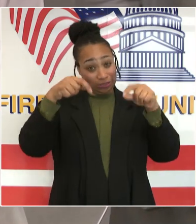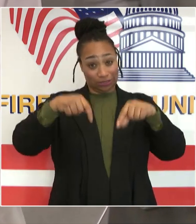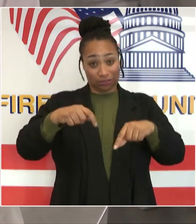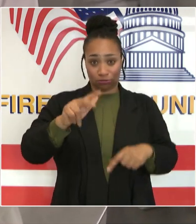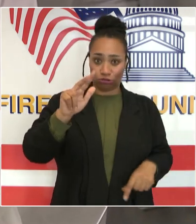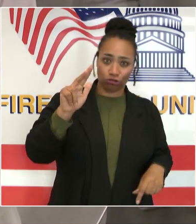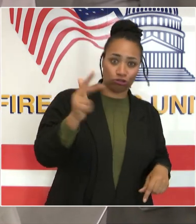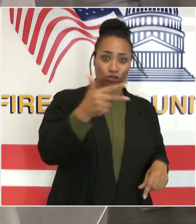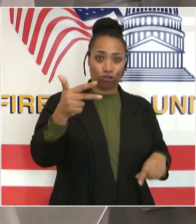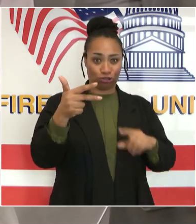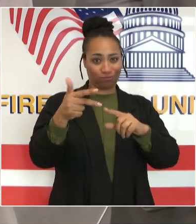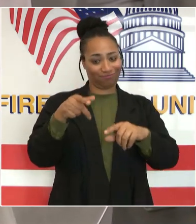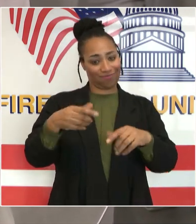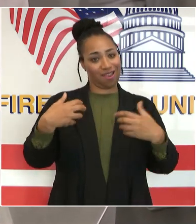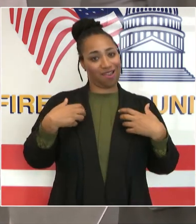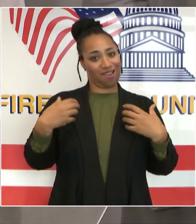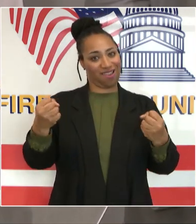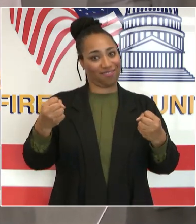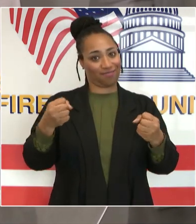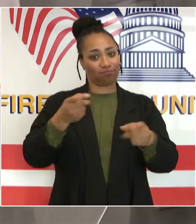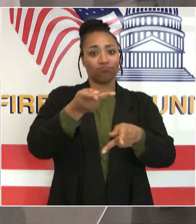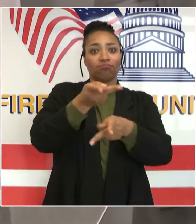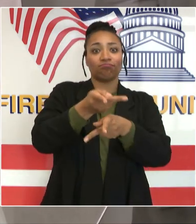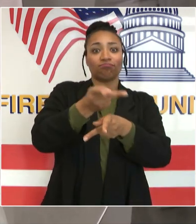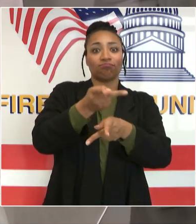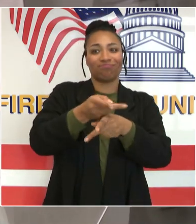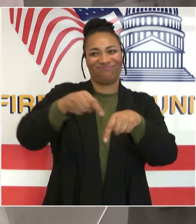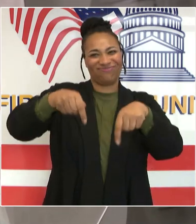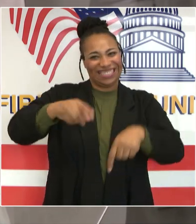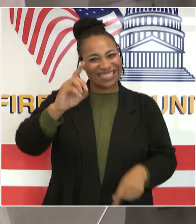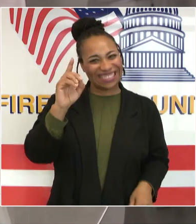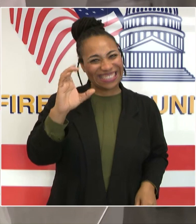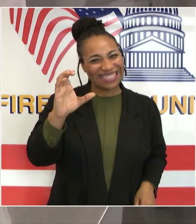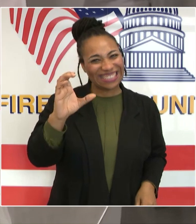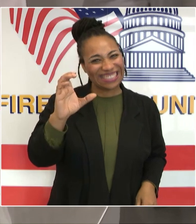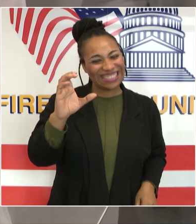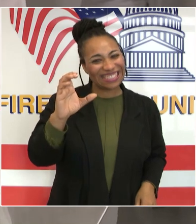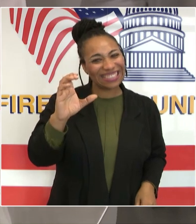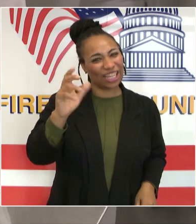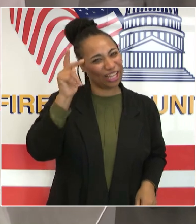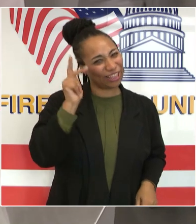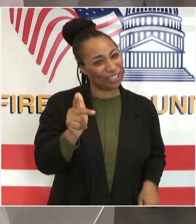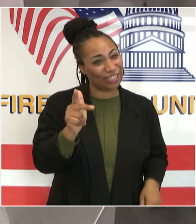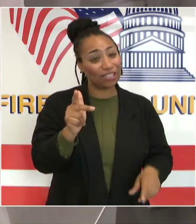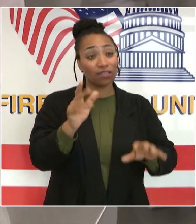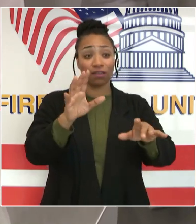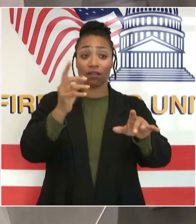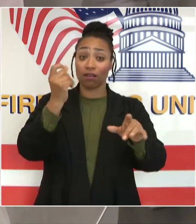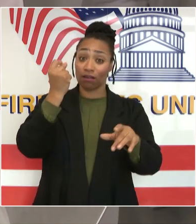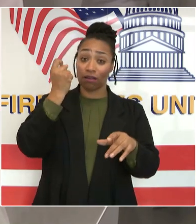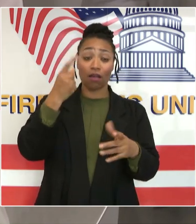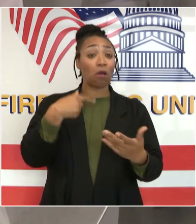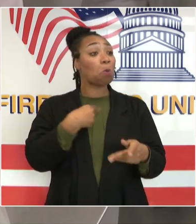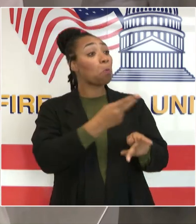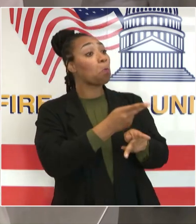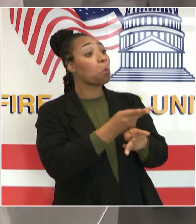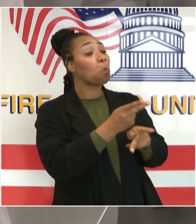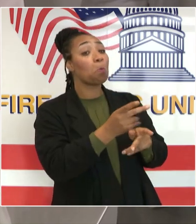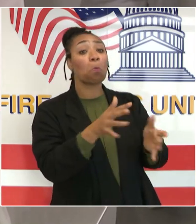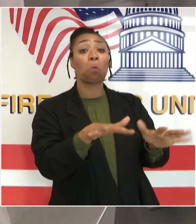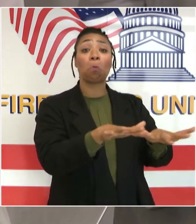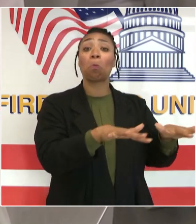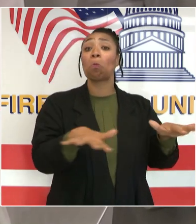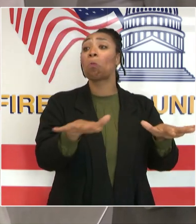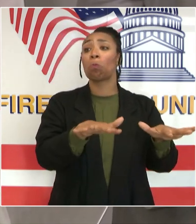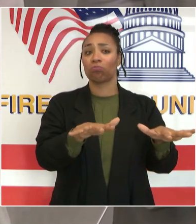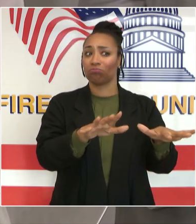something that people lose track of. And that's what this is about. We don't do just one or the other, we do both. And I think that that's really